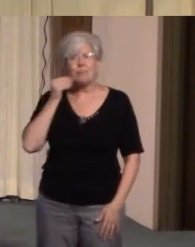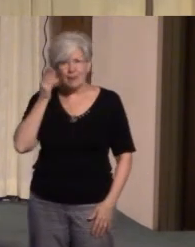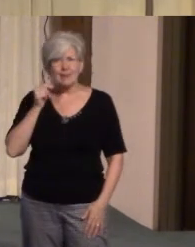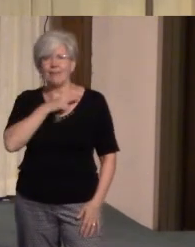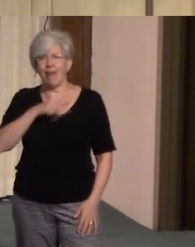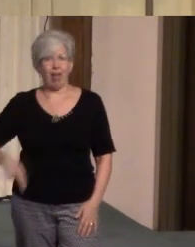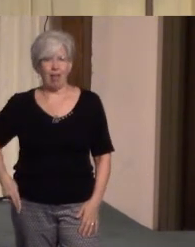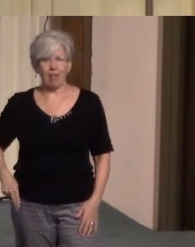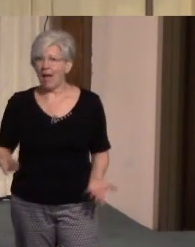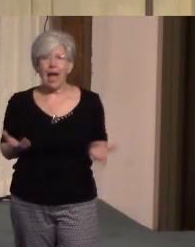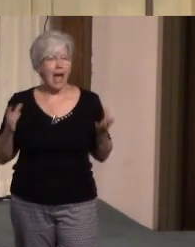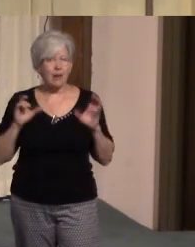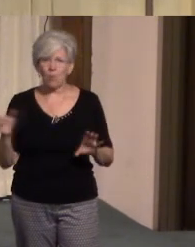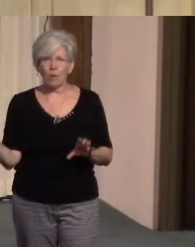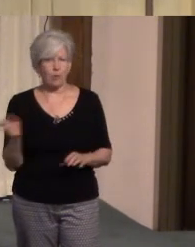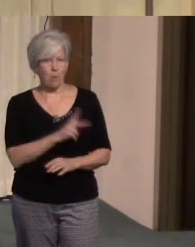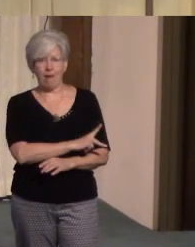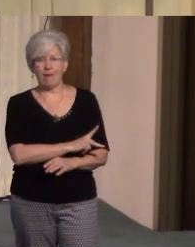want to go back.